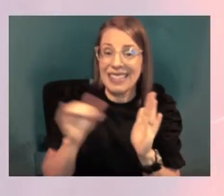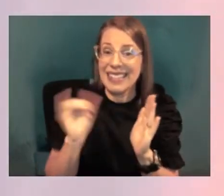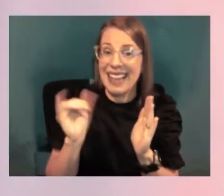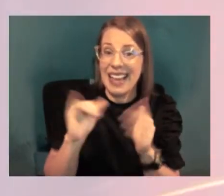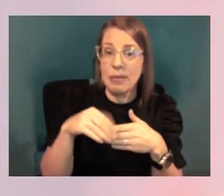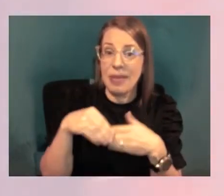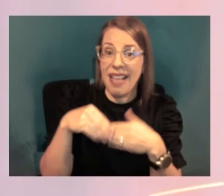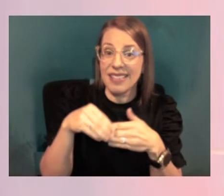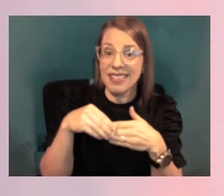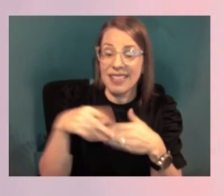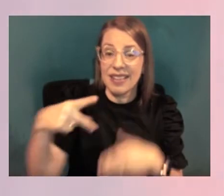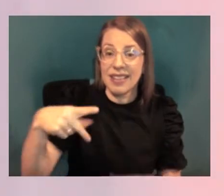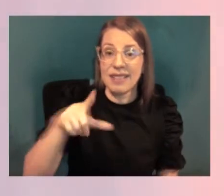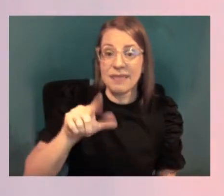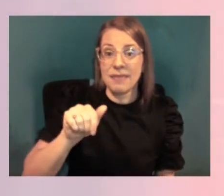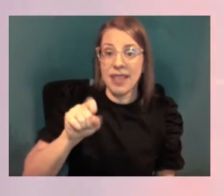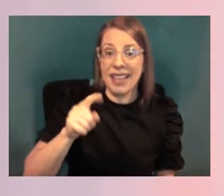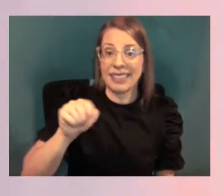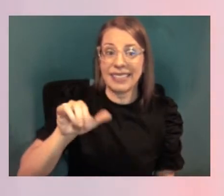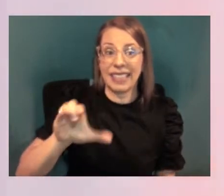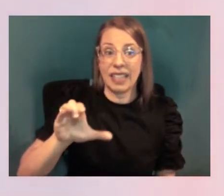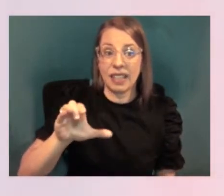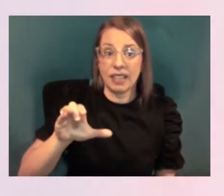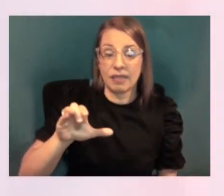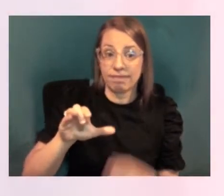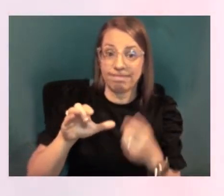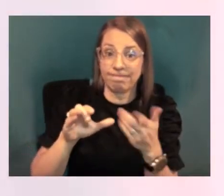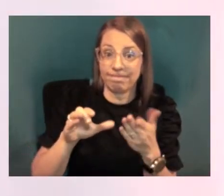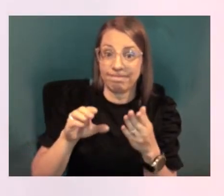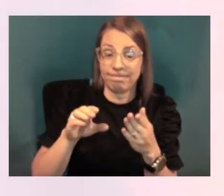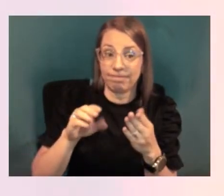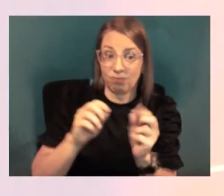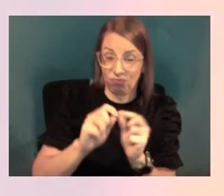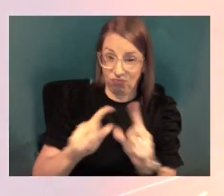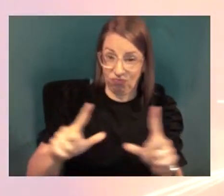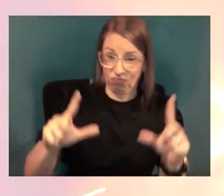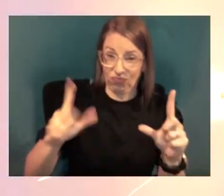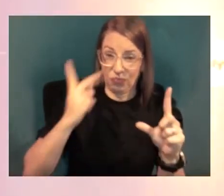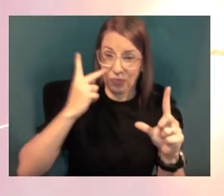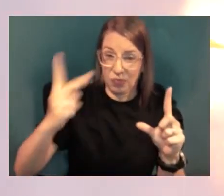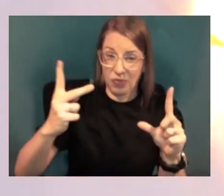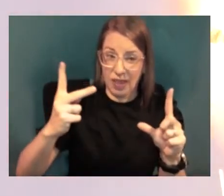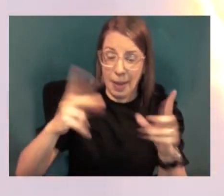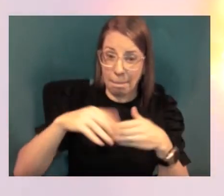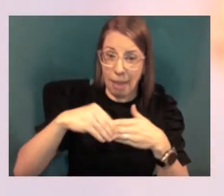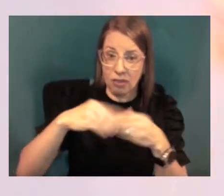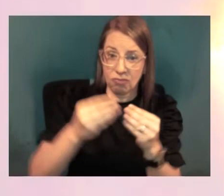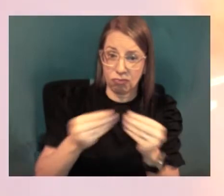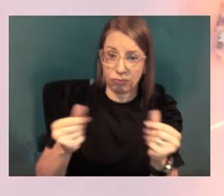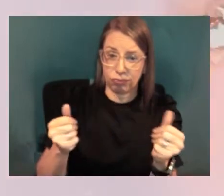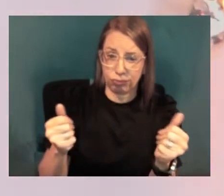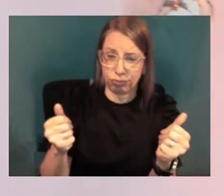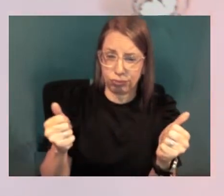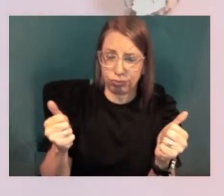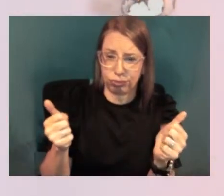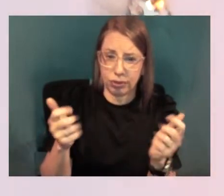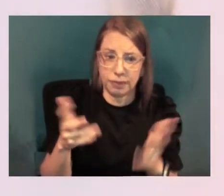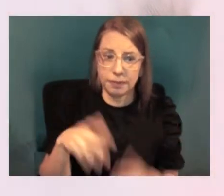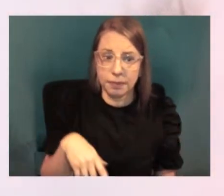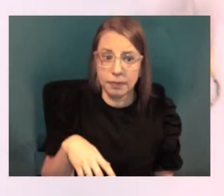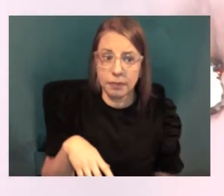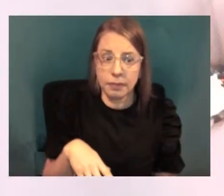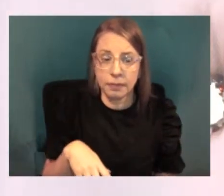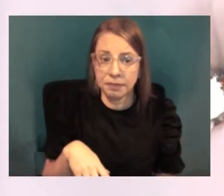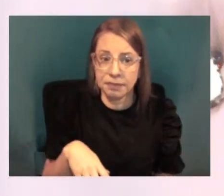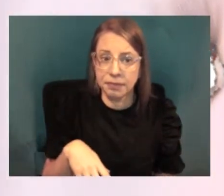when we're done here, we can zoom in on it, and you'll see that it melts the plastic, and that molten plastic